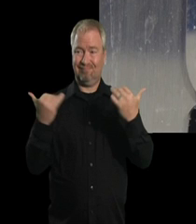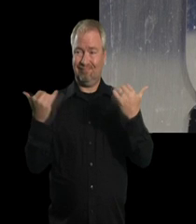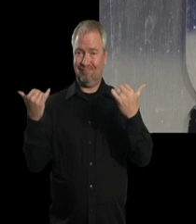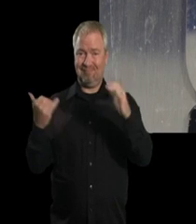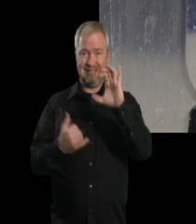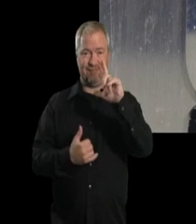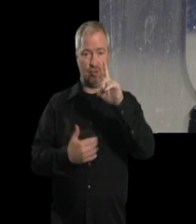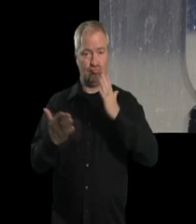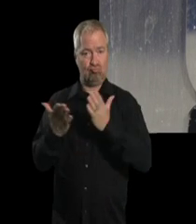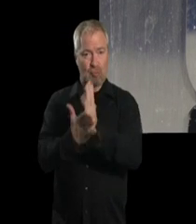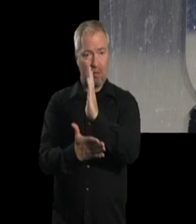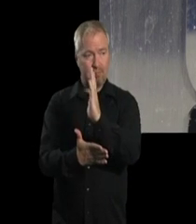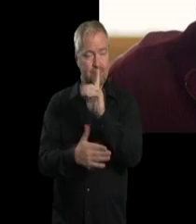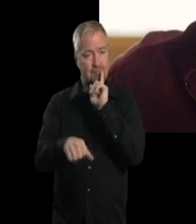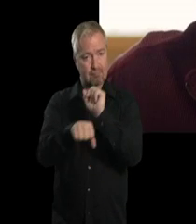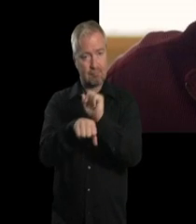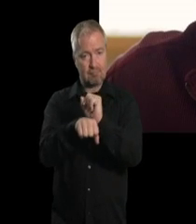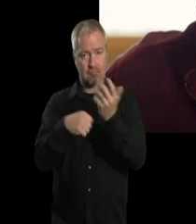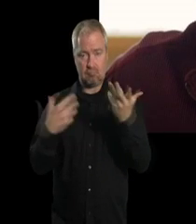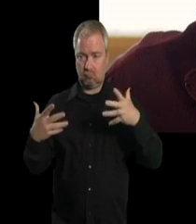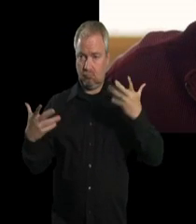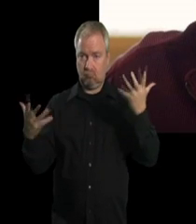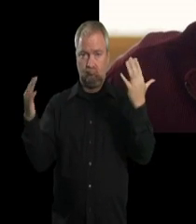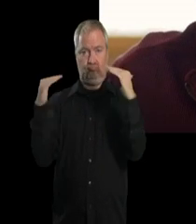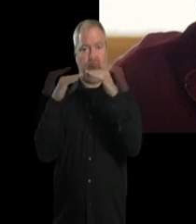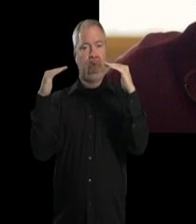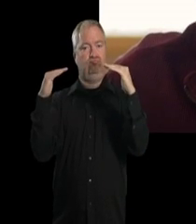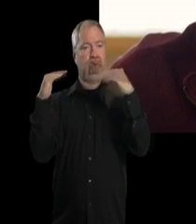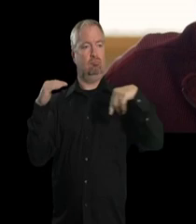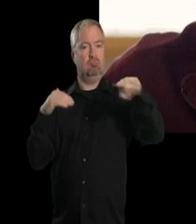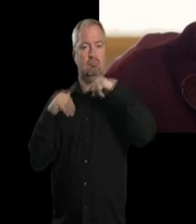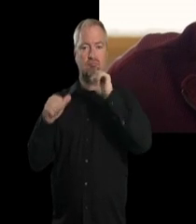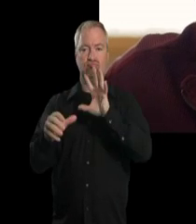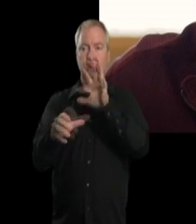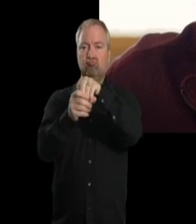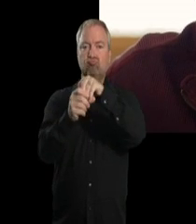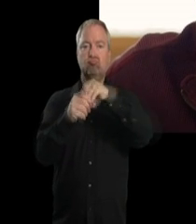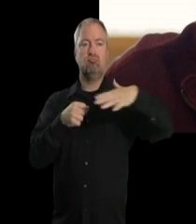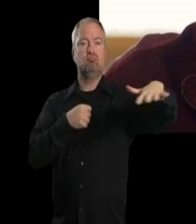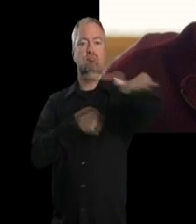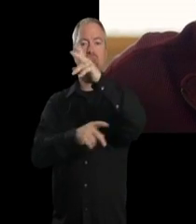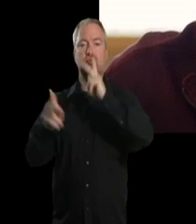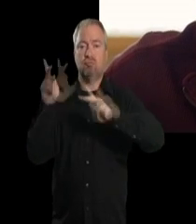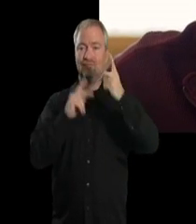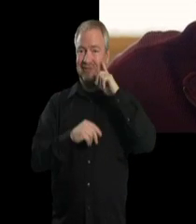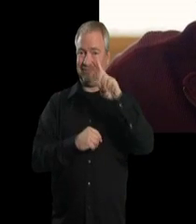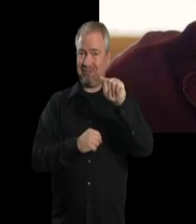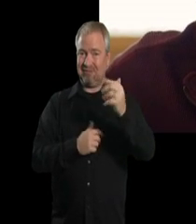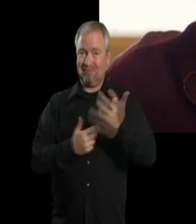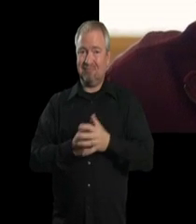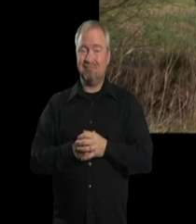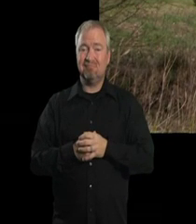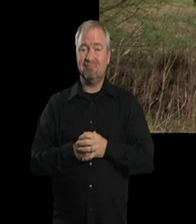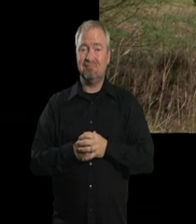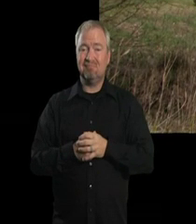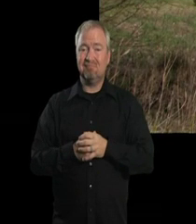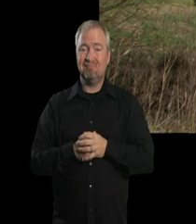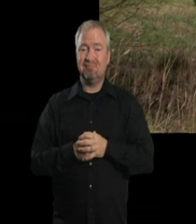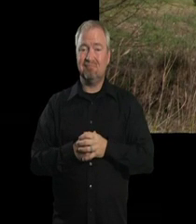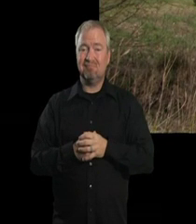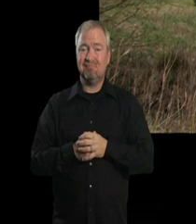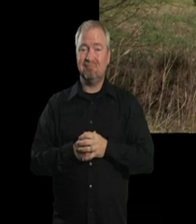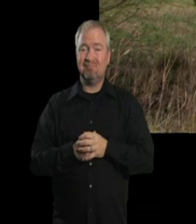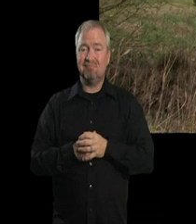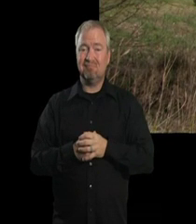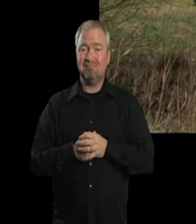interviews. This was our Civil Rights Act to provide equal access to society for us, people with disabilities. Footage